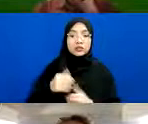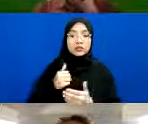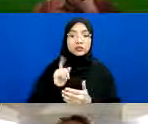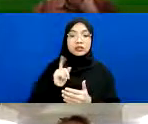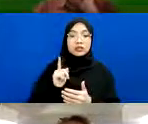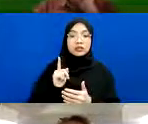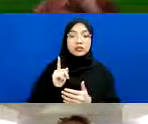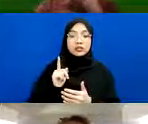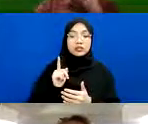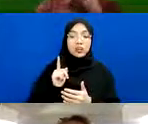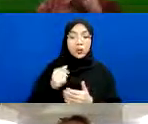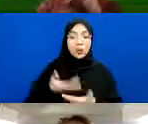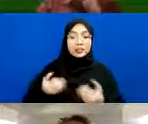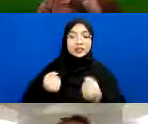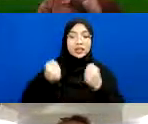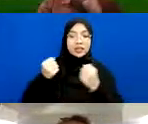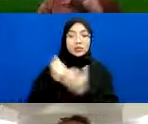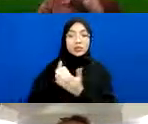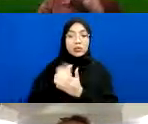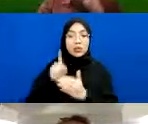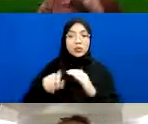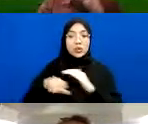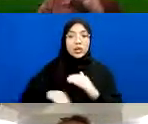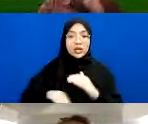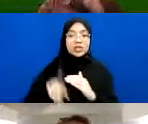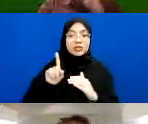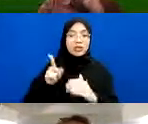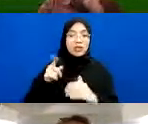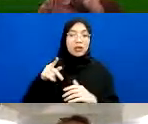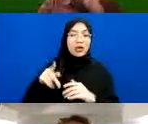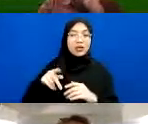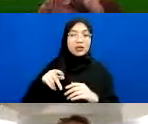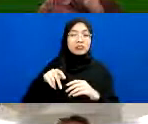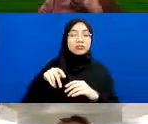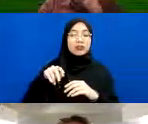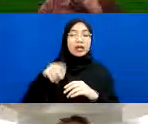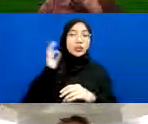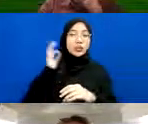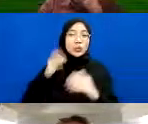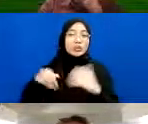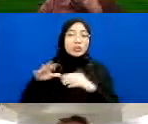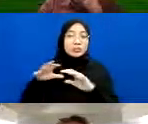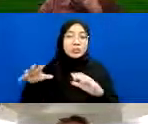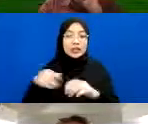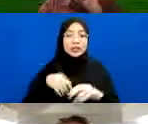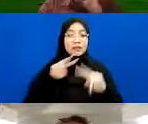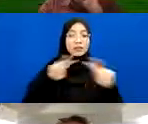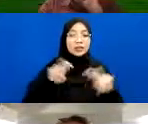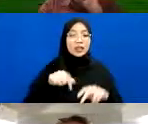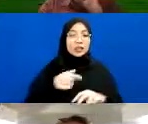This research will examine how students with disabilities are supported in returning to school